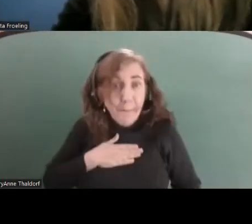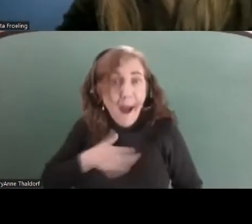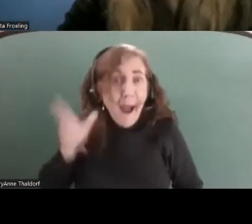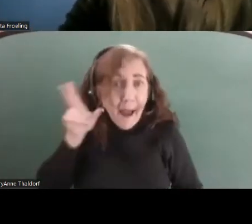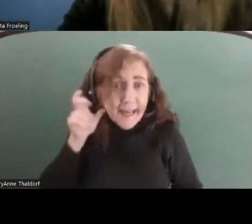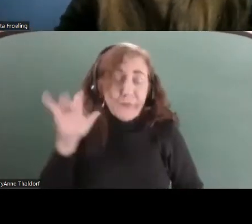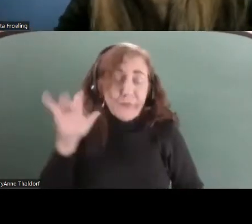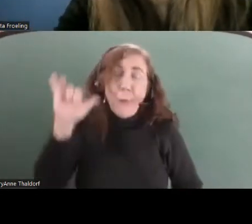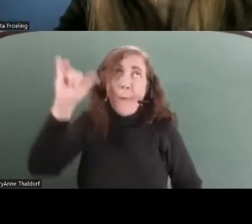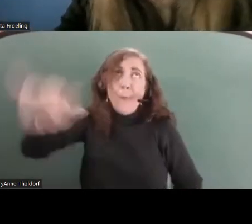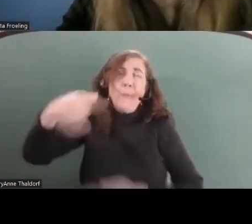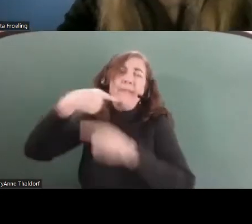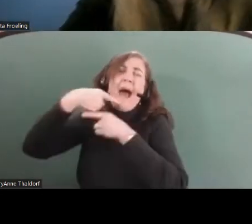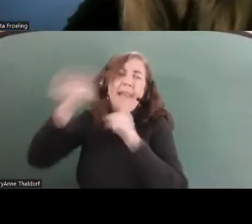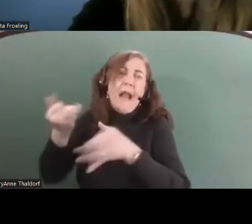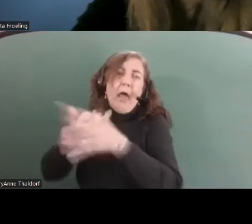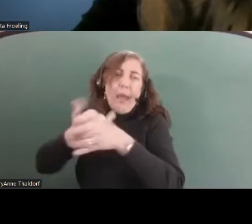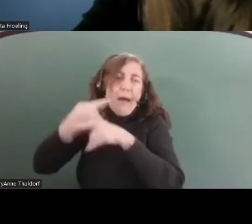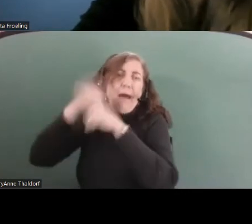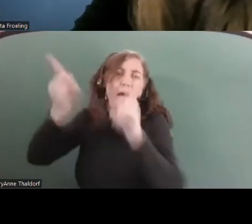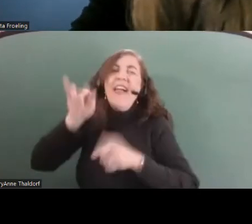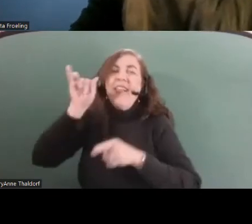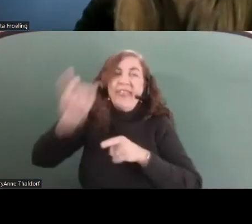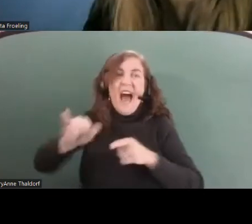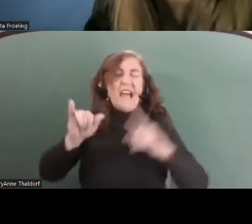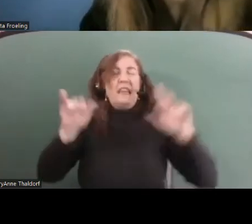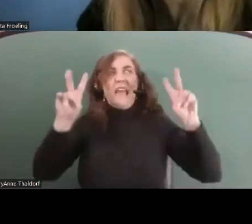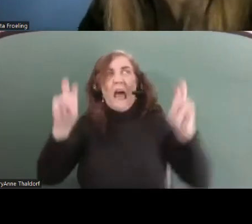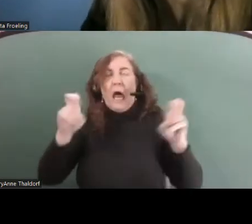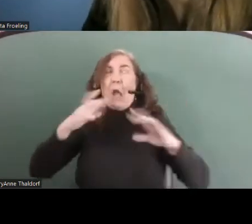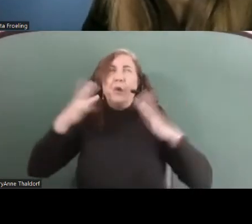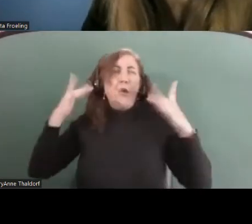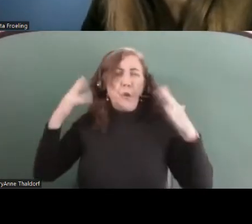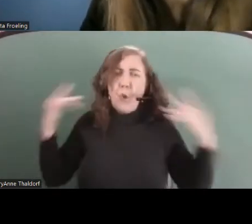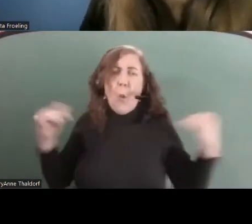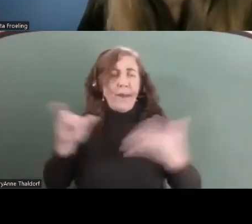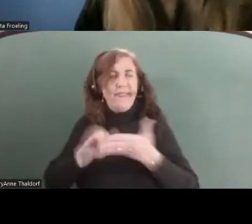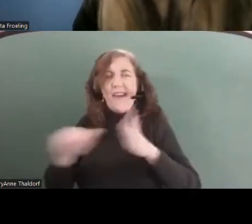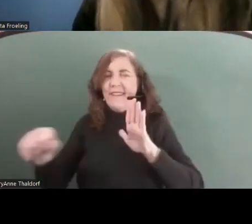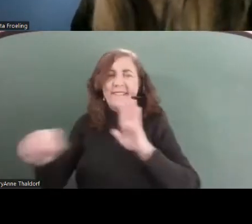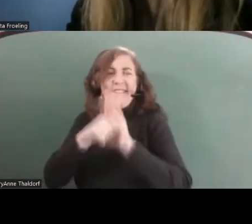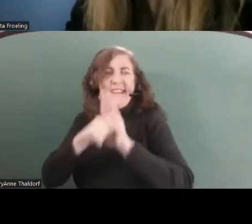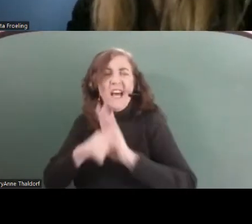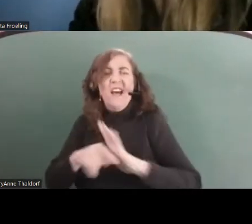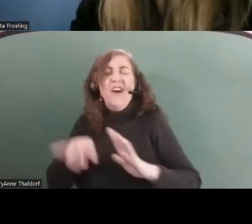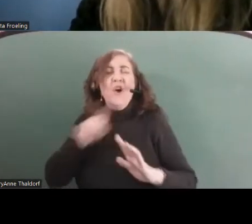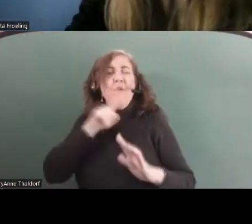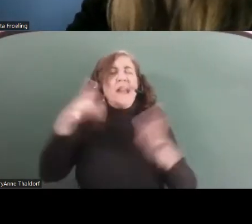not, that I would consider that noise. It was almost so loud it was distorted.